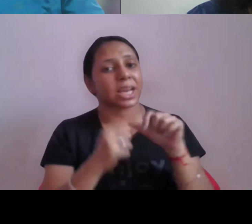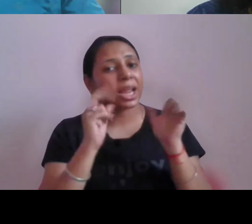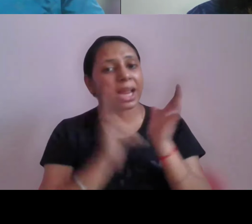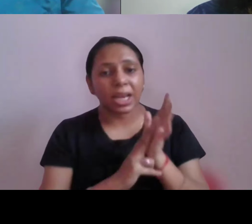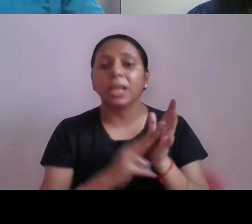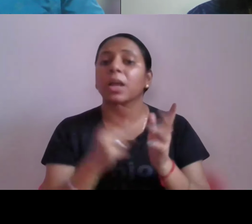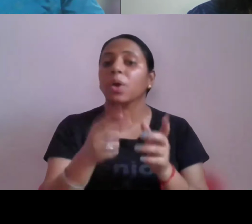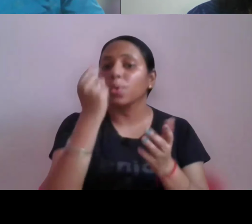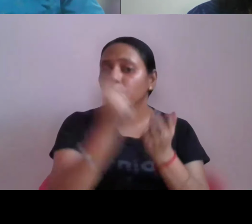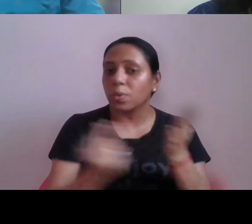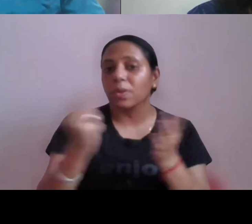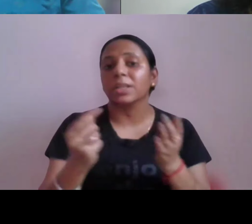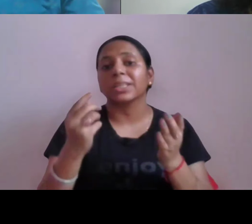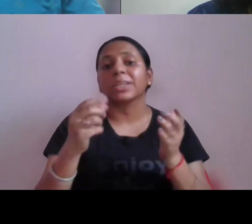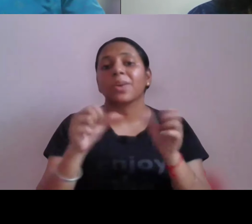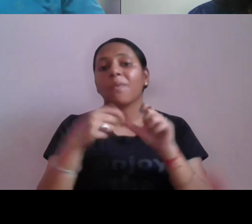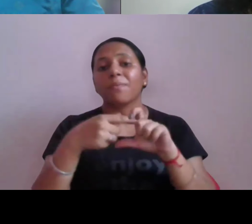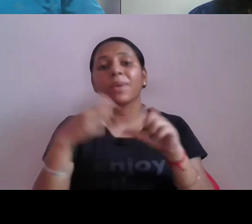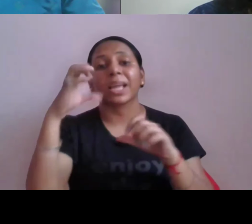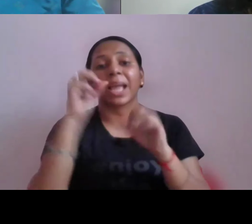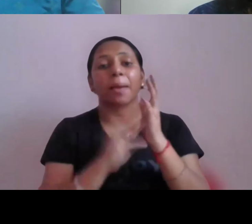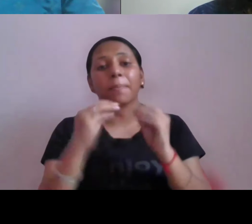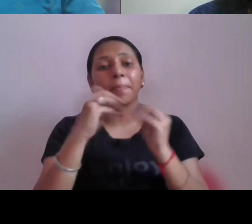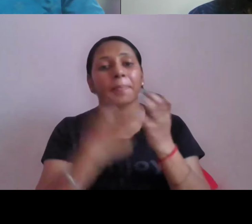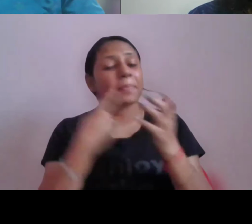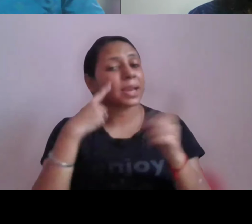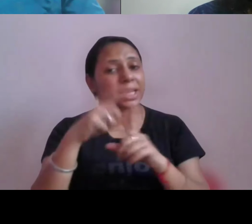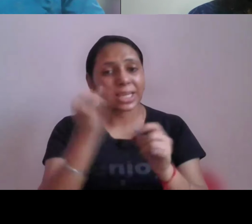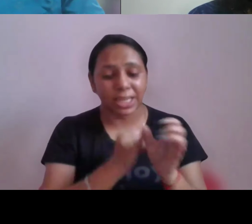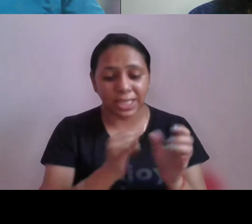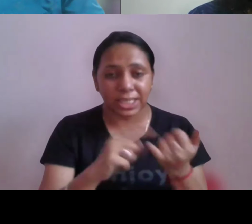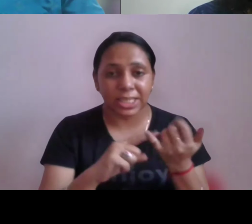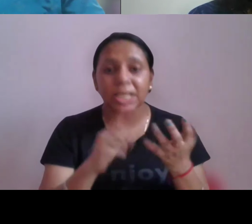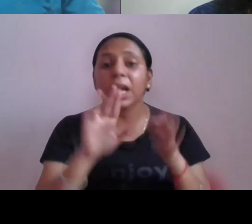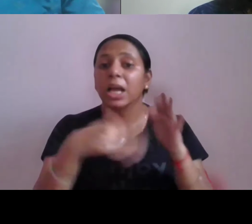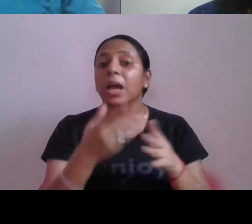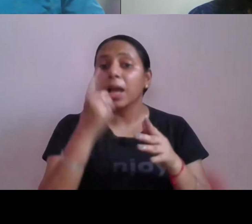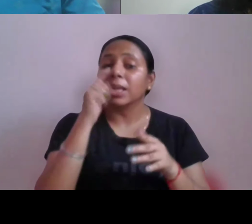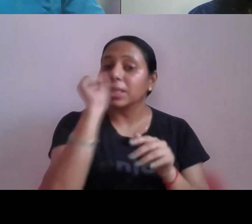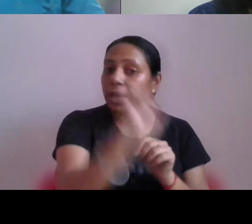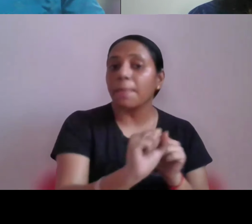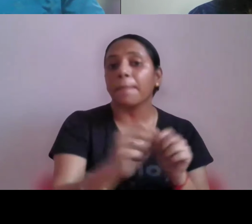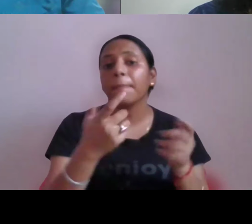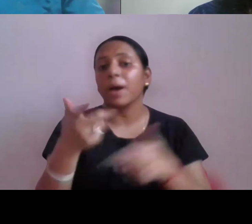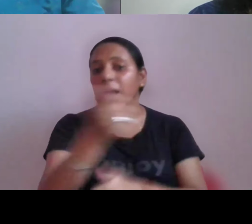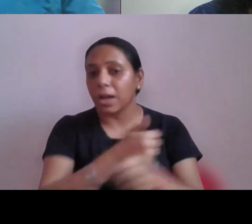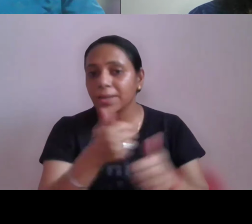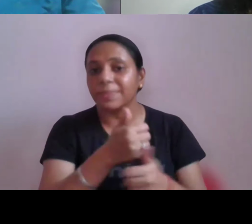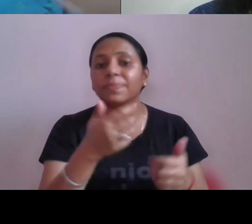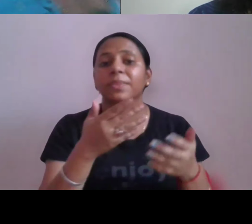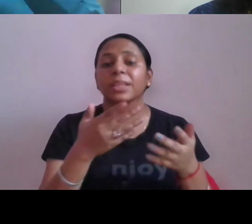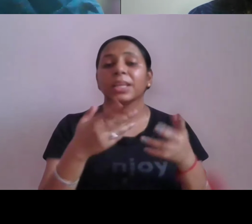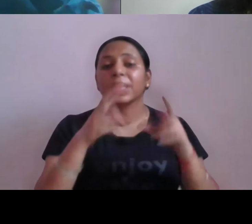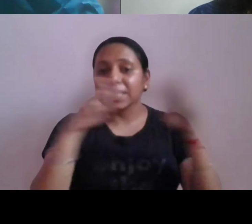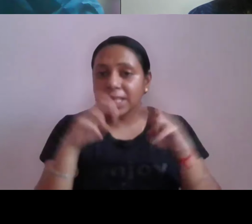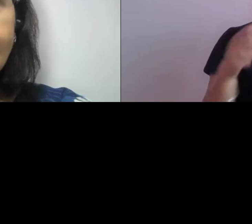the University of Cambridge. As a consultant for the British Council, she has participated in various research,